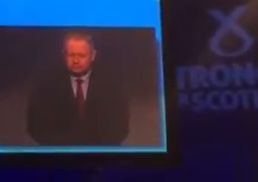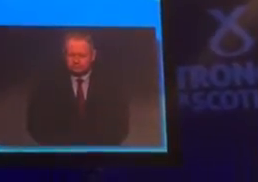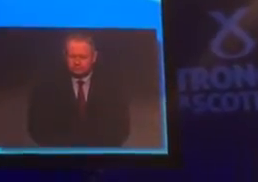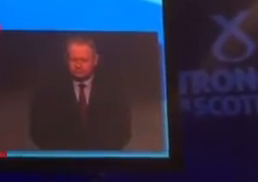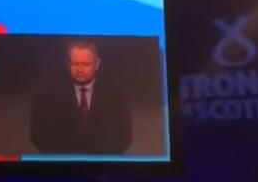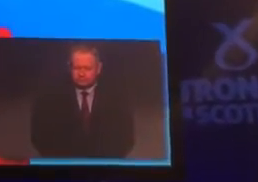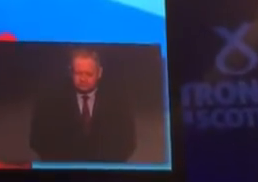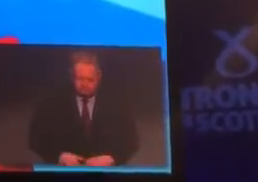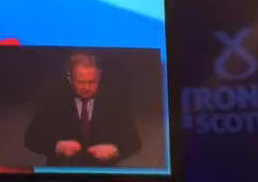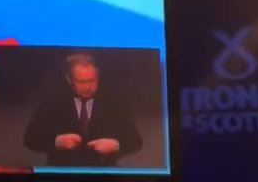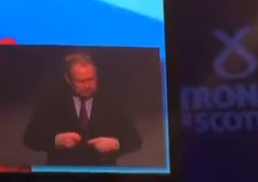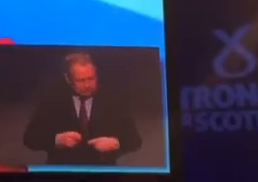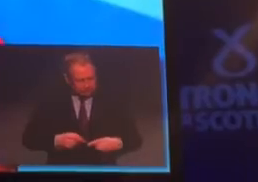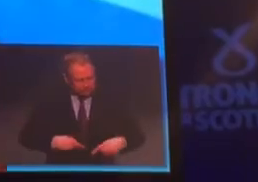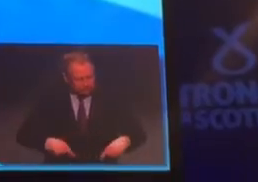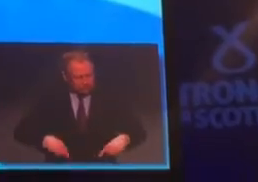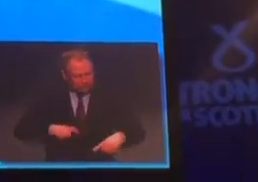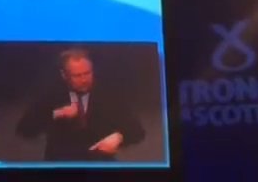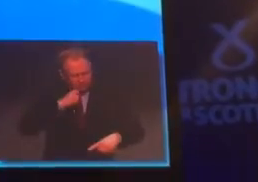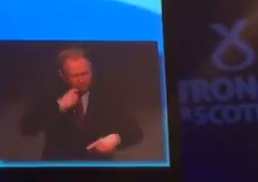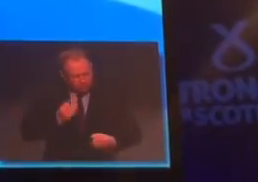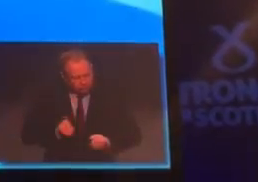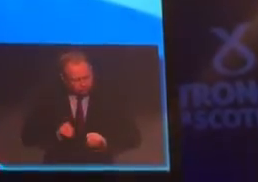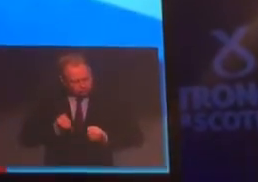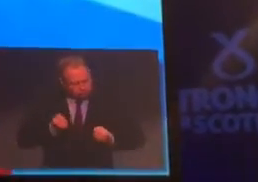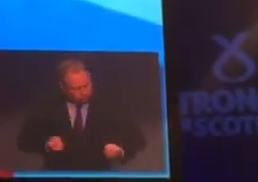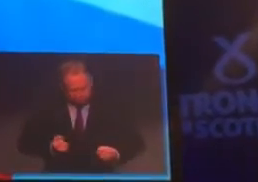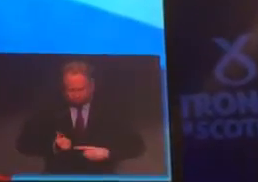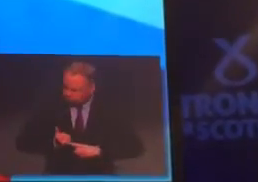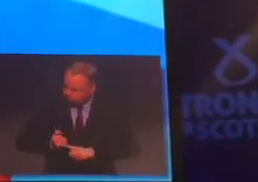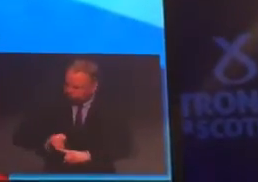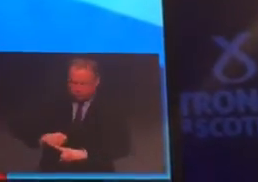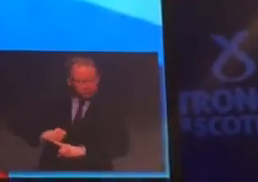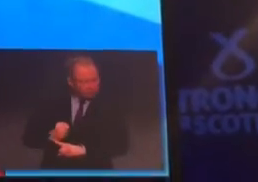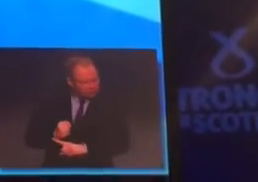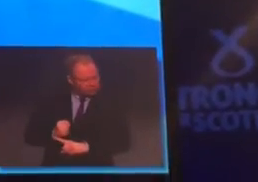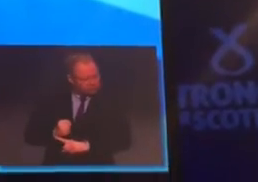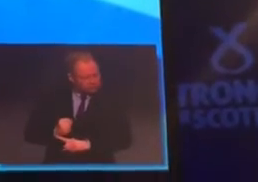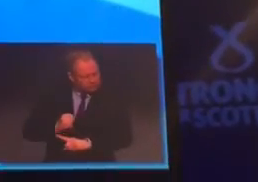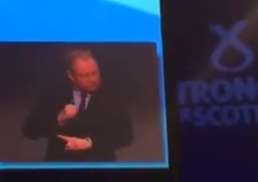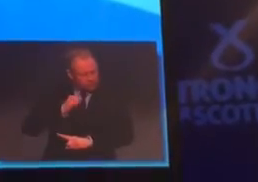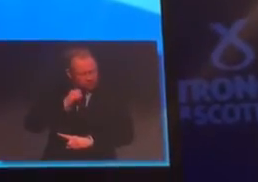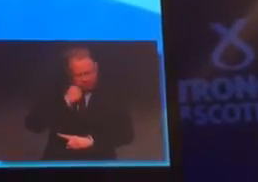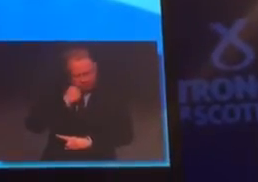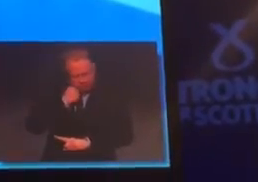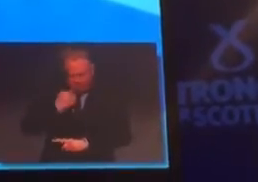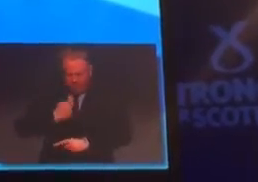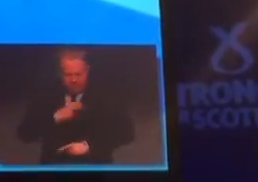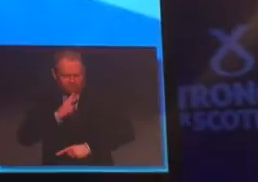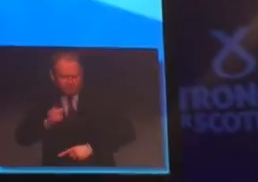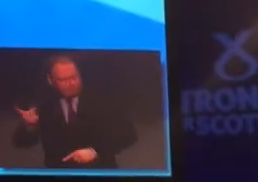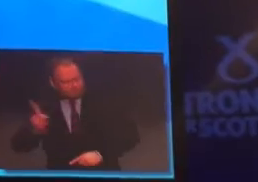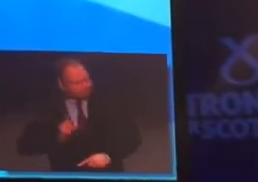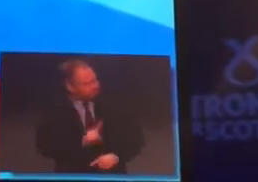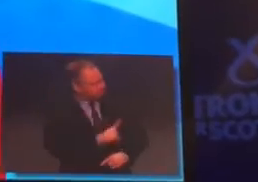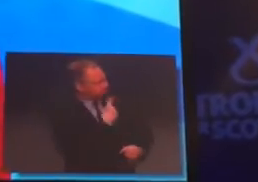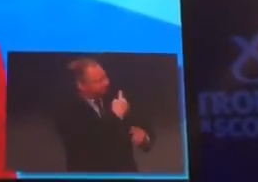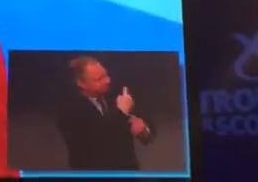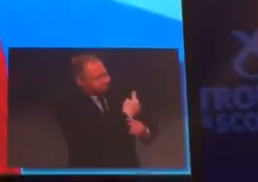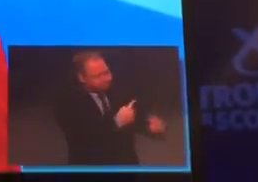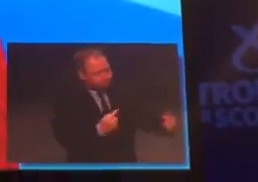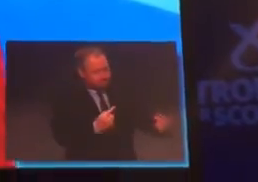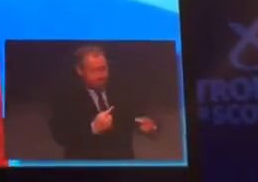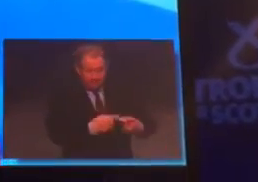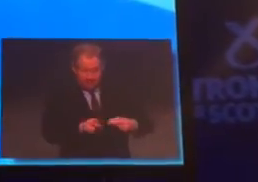The SNP will always be stronger for Scotland, and we will make Scotland's voice heard. But if you re-elect